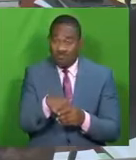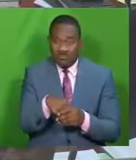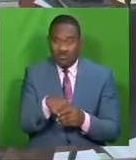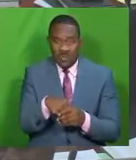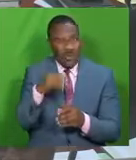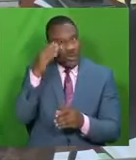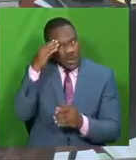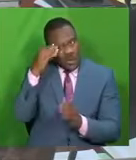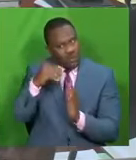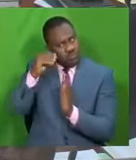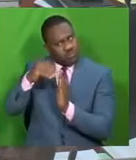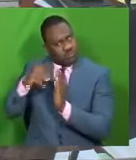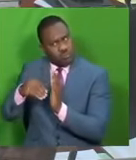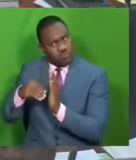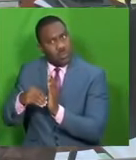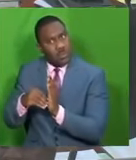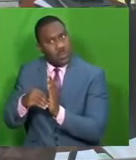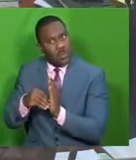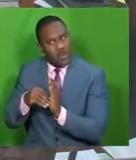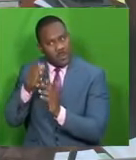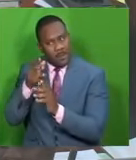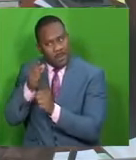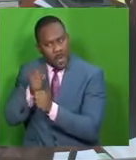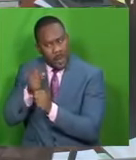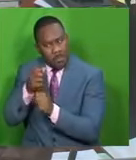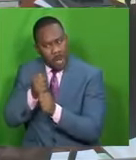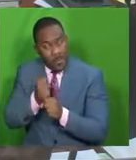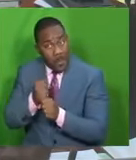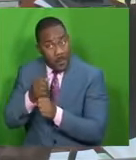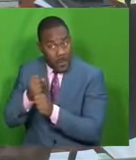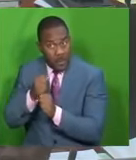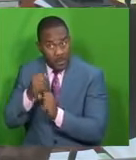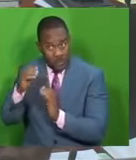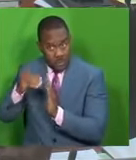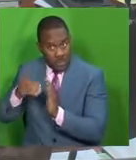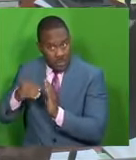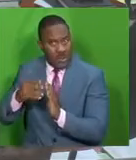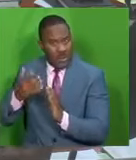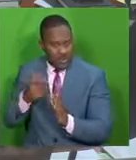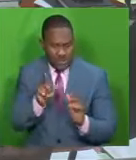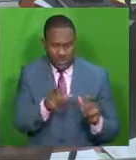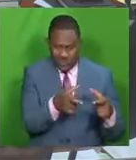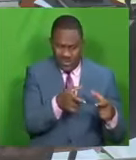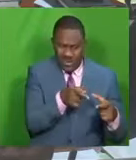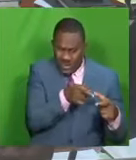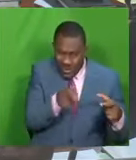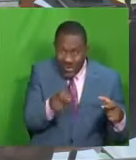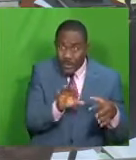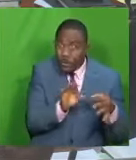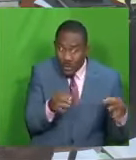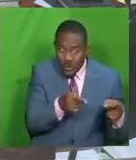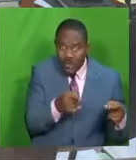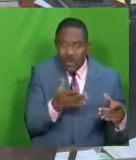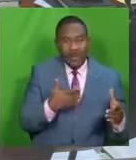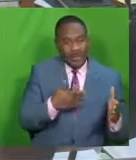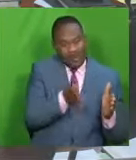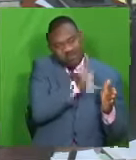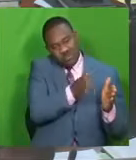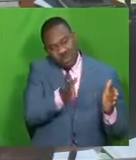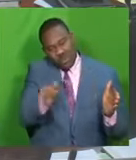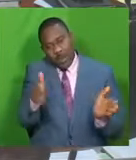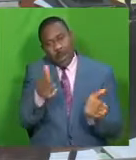of drafting, you use expressions such as except as otherwise provided in this Constitution so that you don't become